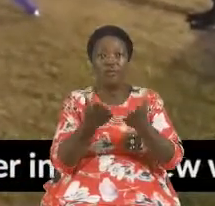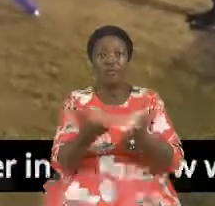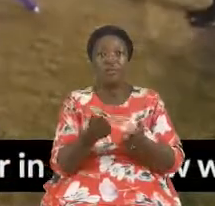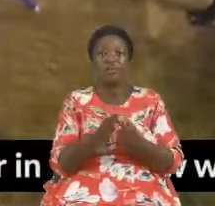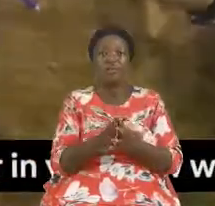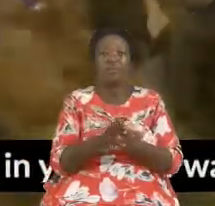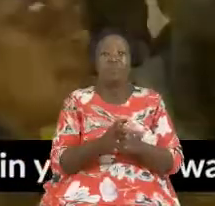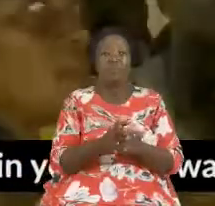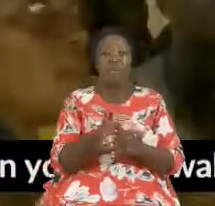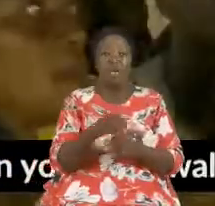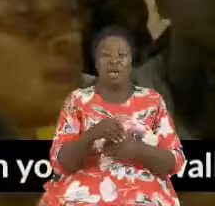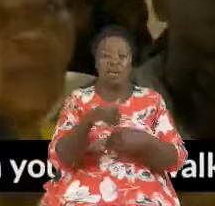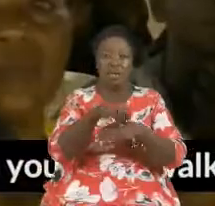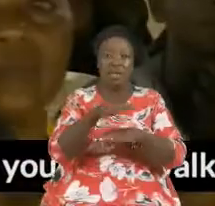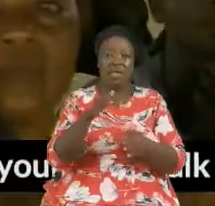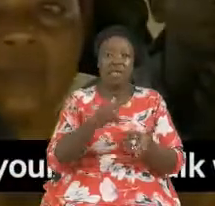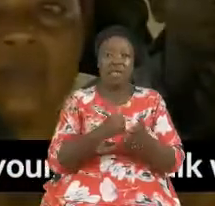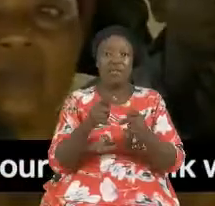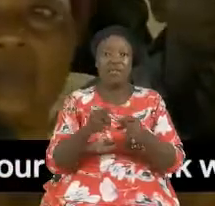Fill your details